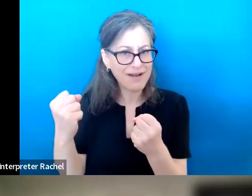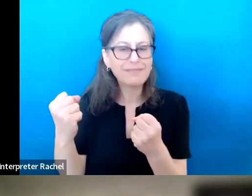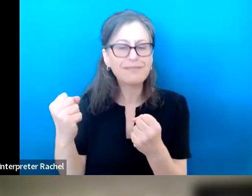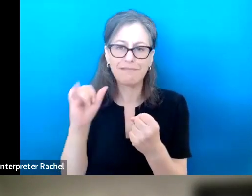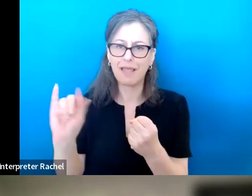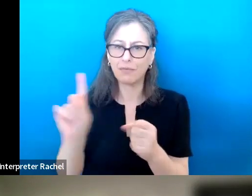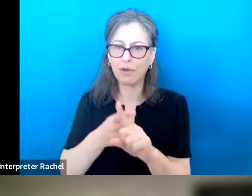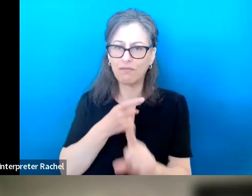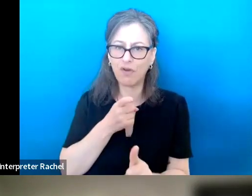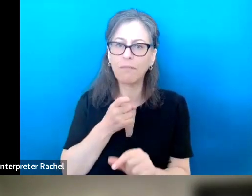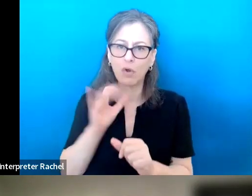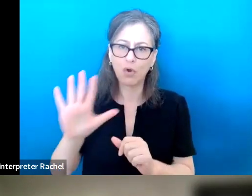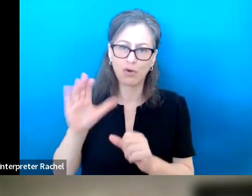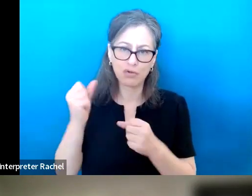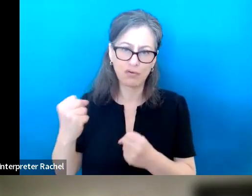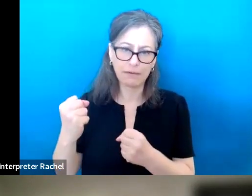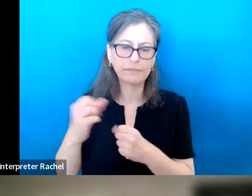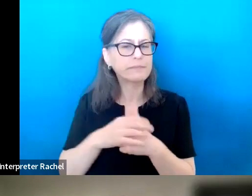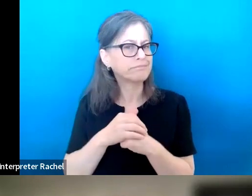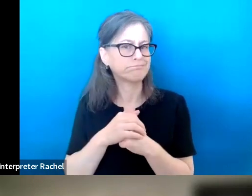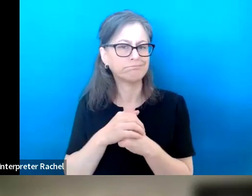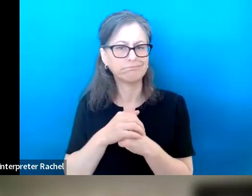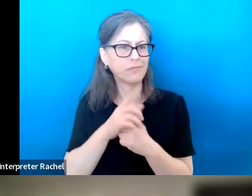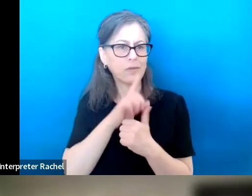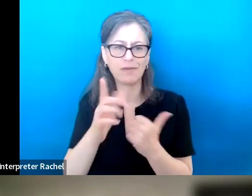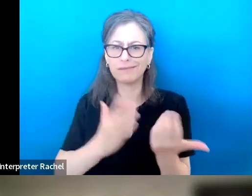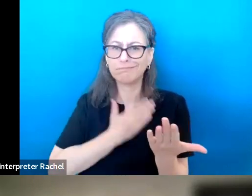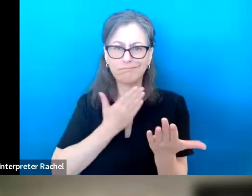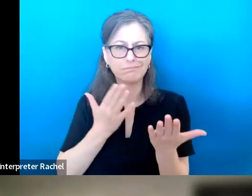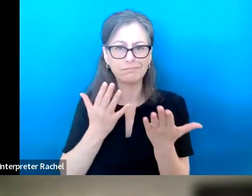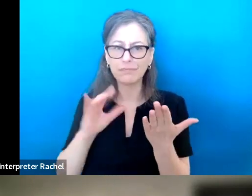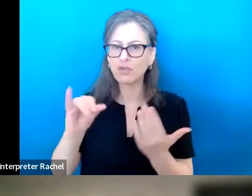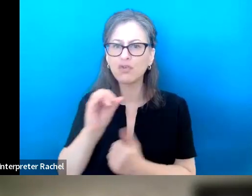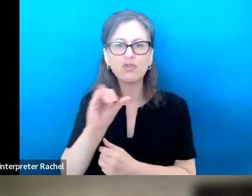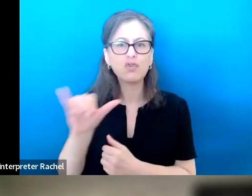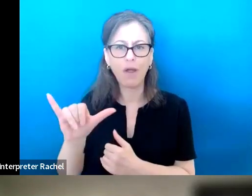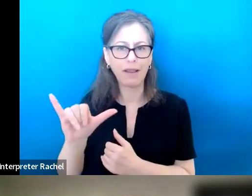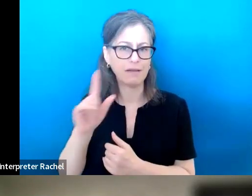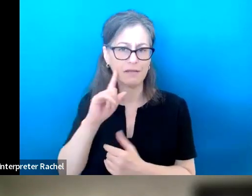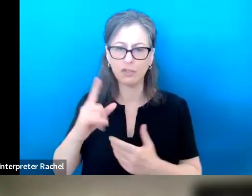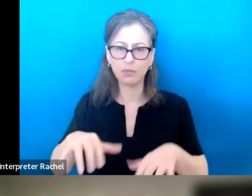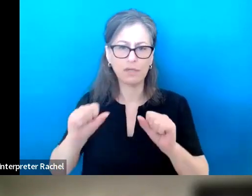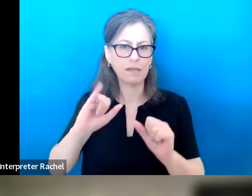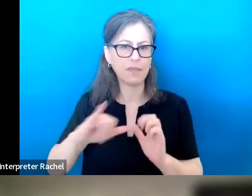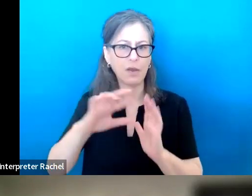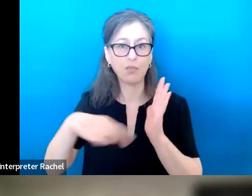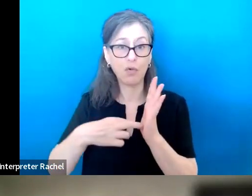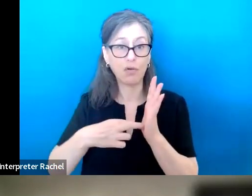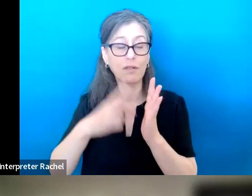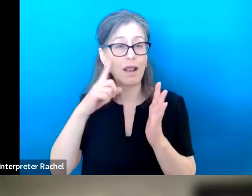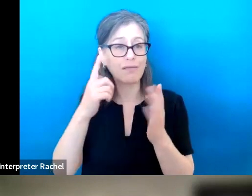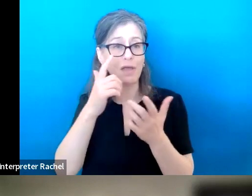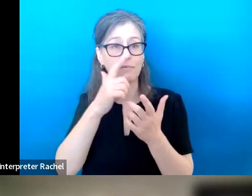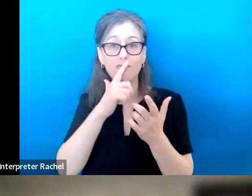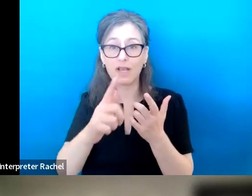she gets it from. So yeah, it was a joy to play her, really. And what I found fascinating